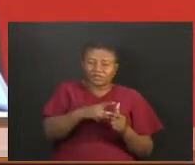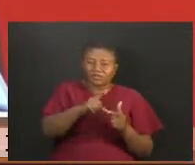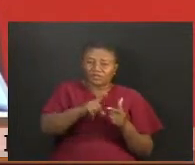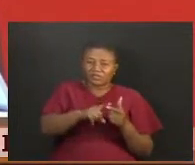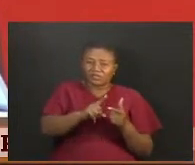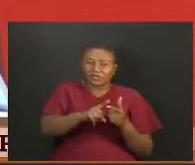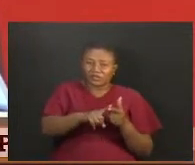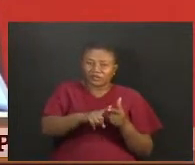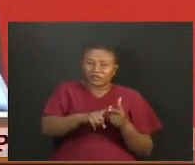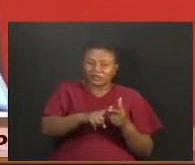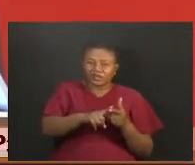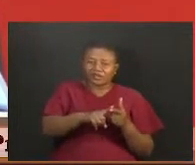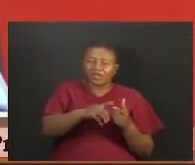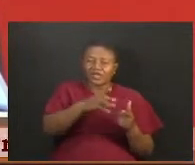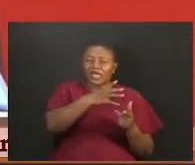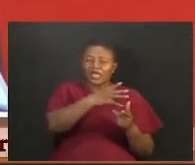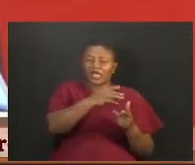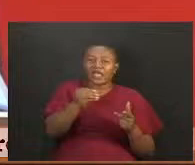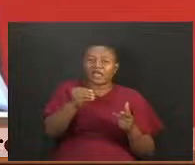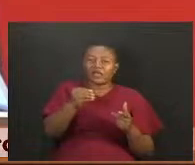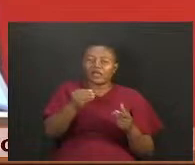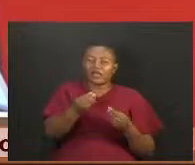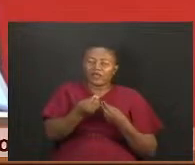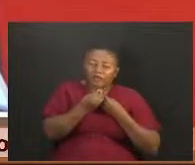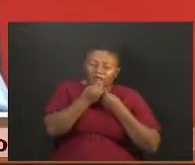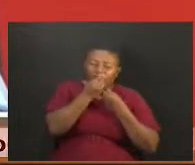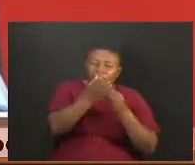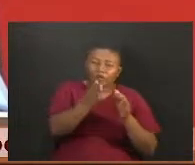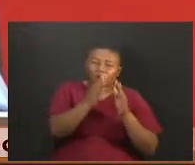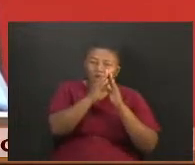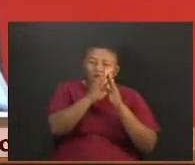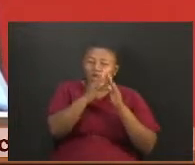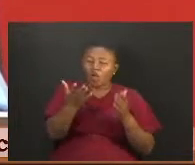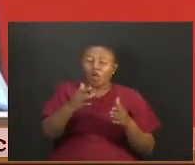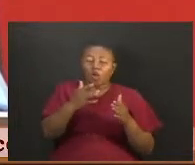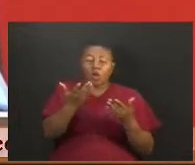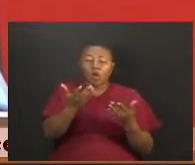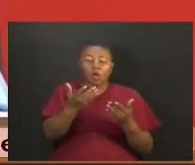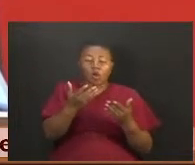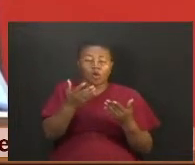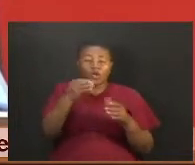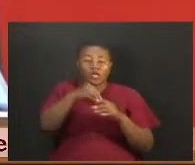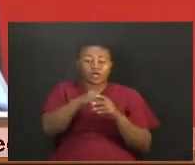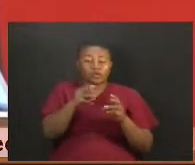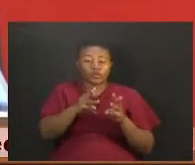in a form the House may determine.